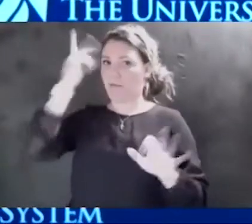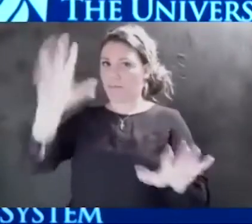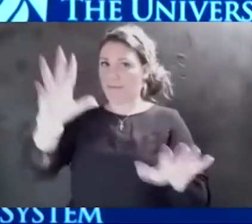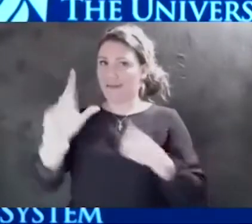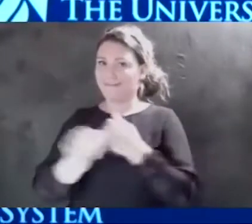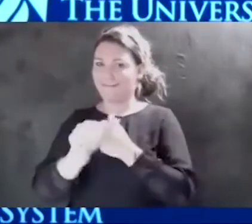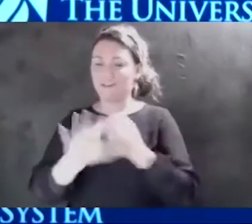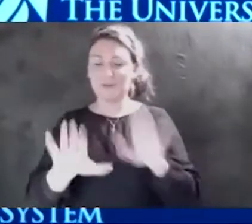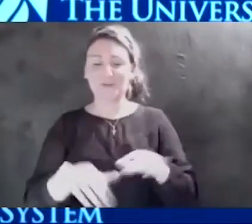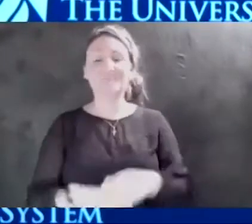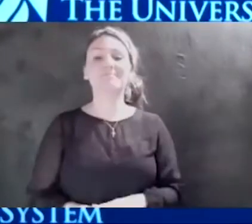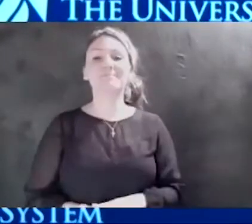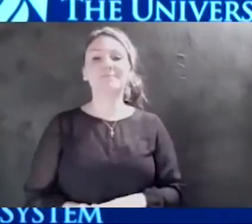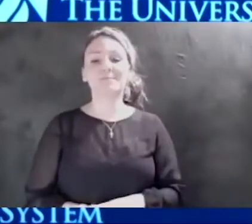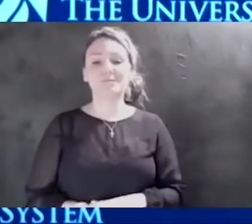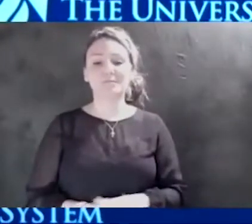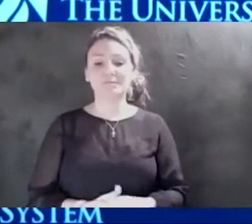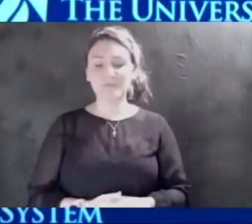that